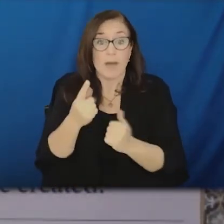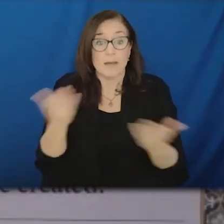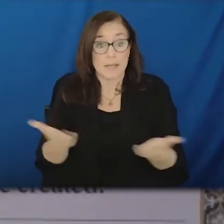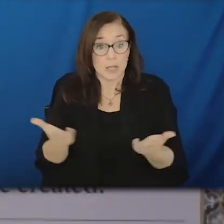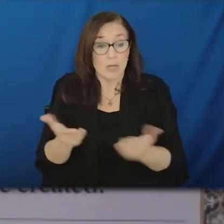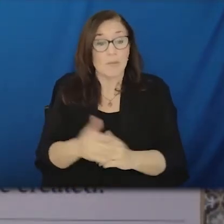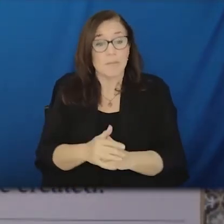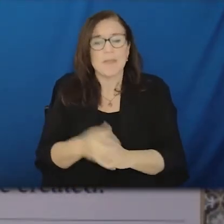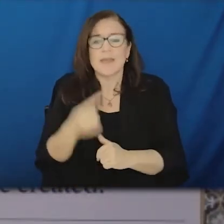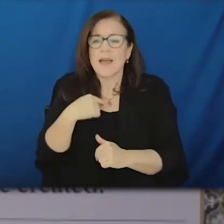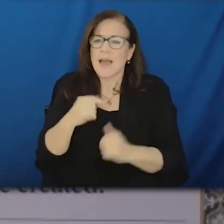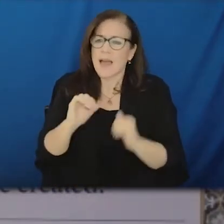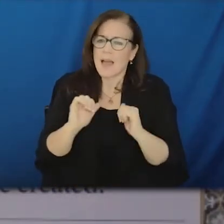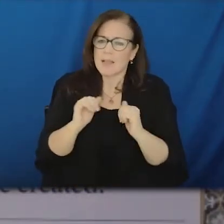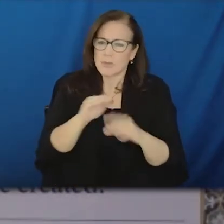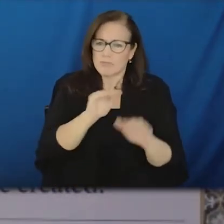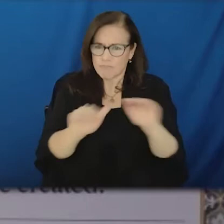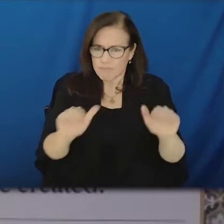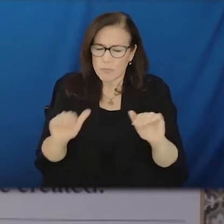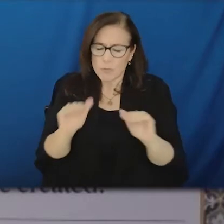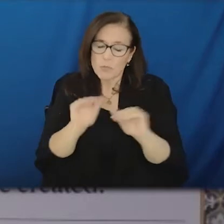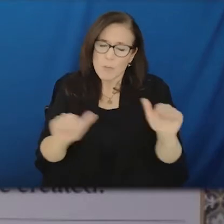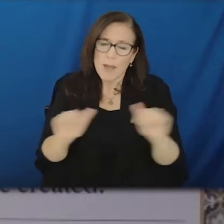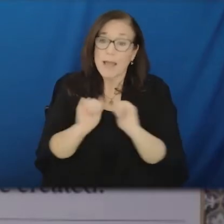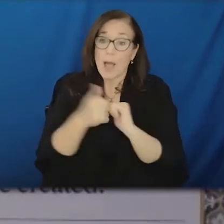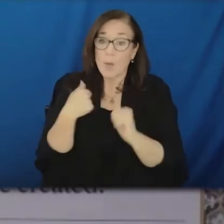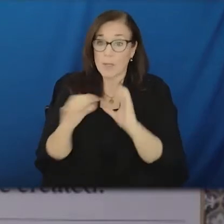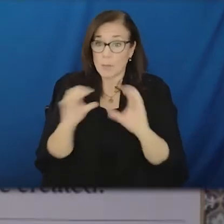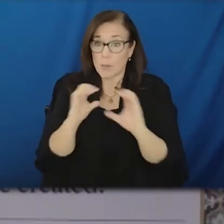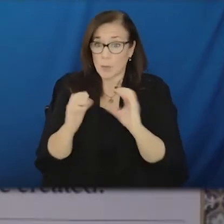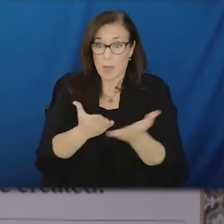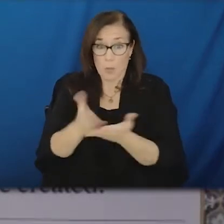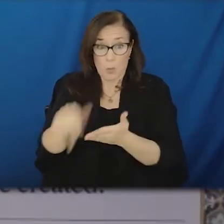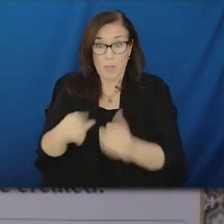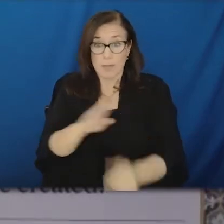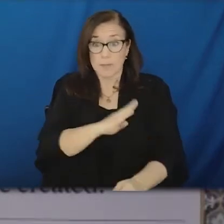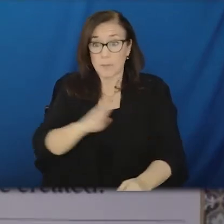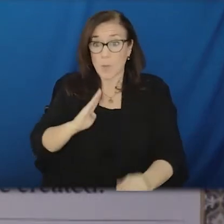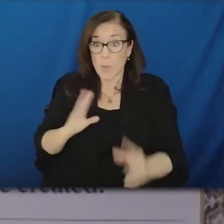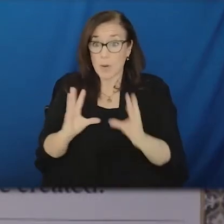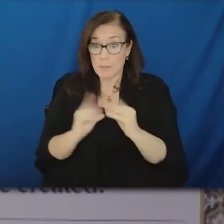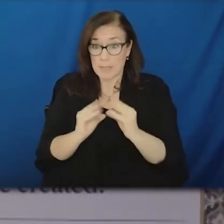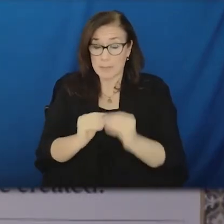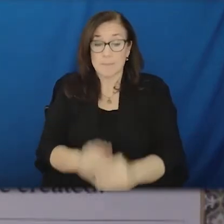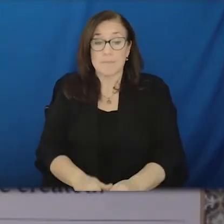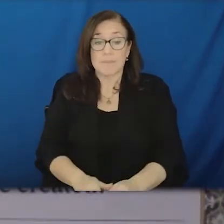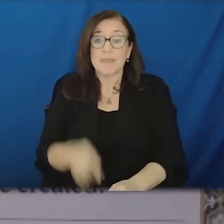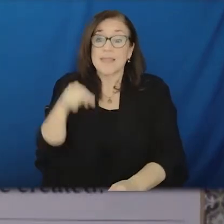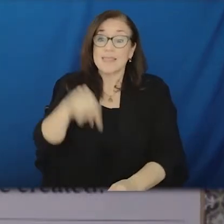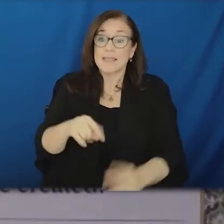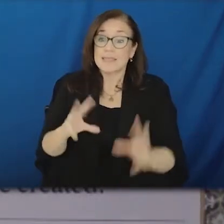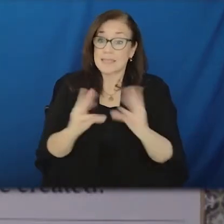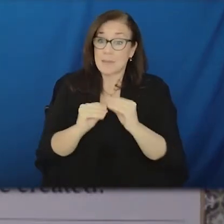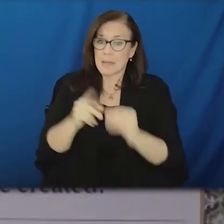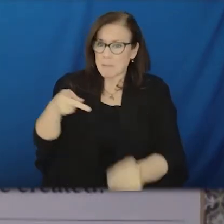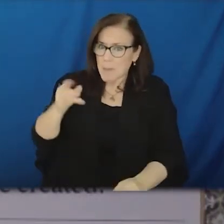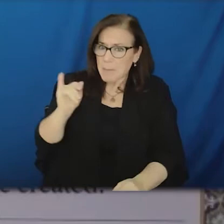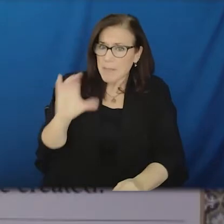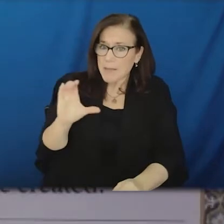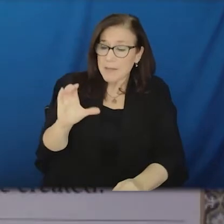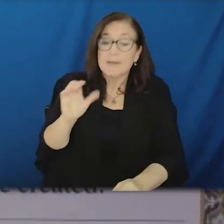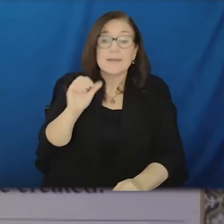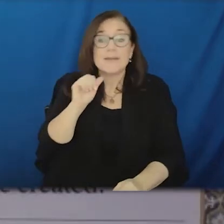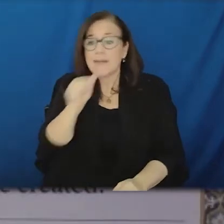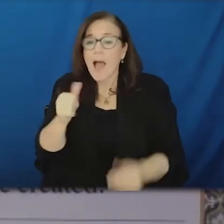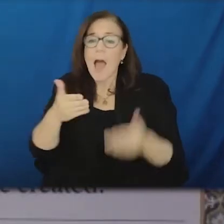of the way that we communicate with each other at board meetings, especially that this is a meeting held in public, not a public